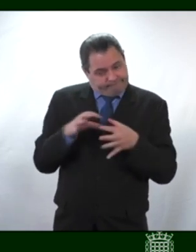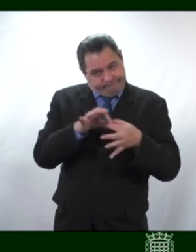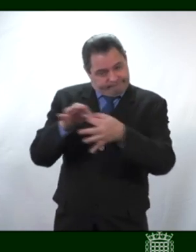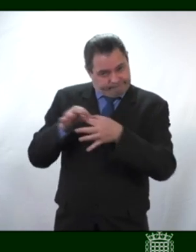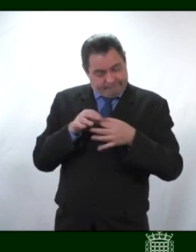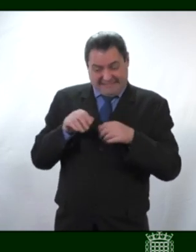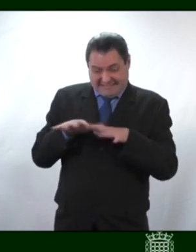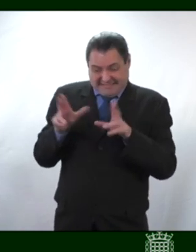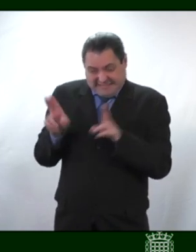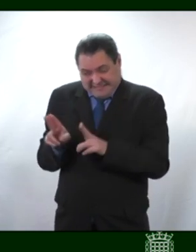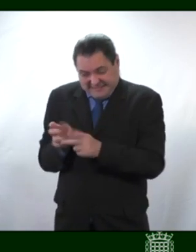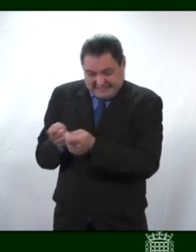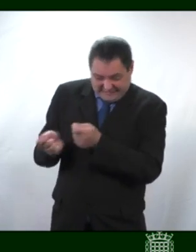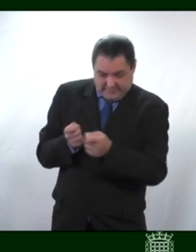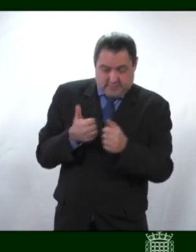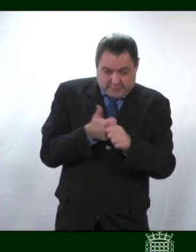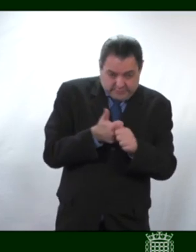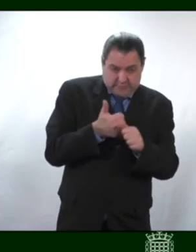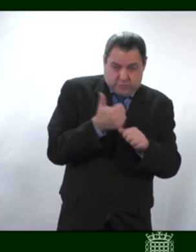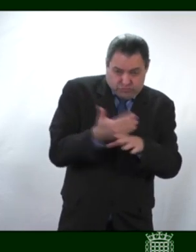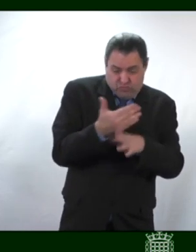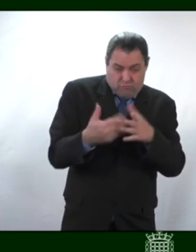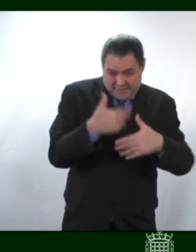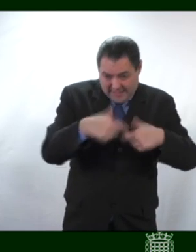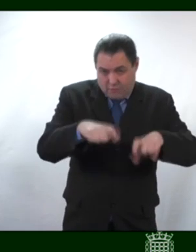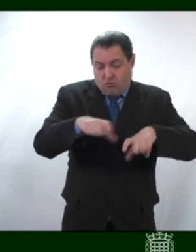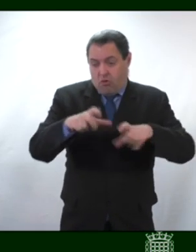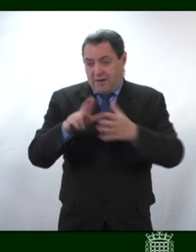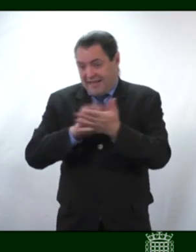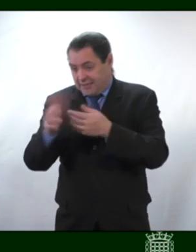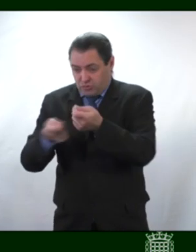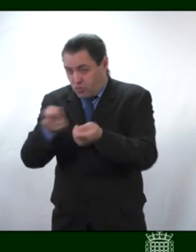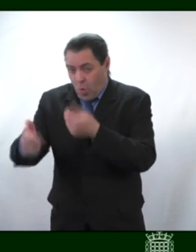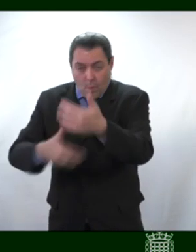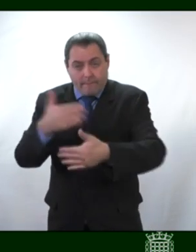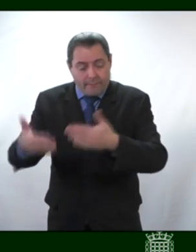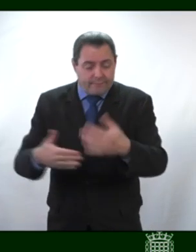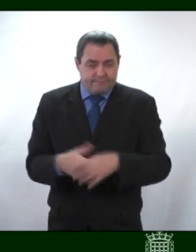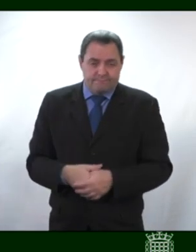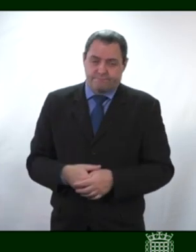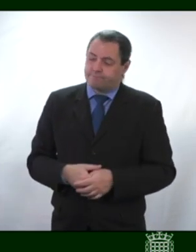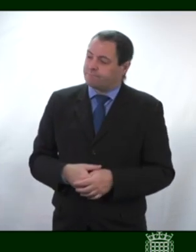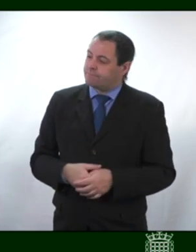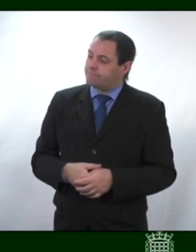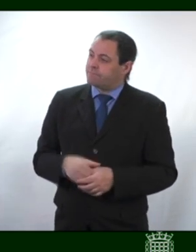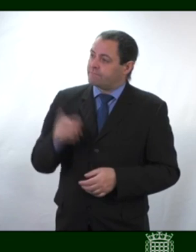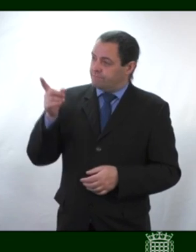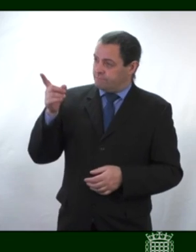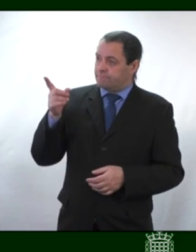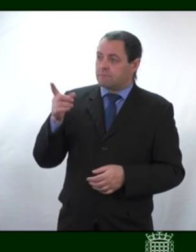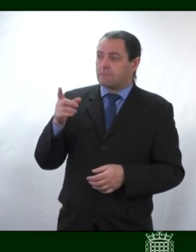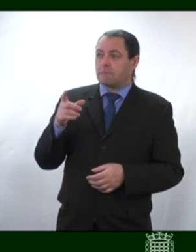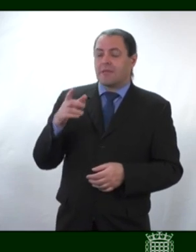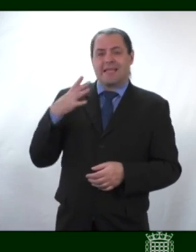suppressing the virus and supporting jobs in the NHS. John Redwood. More action is needed to help livelihoods and save